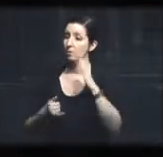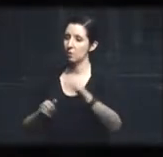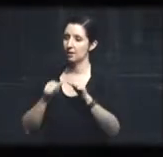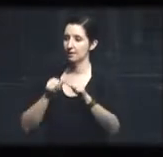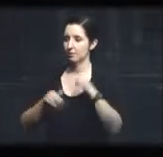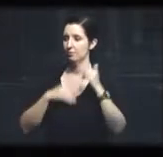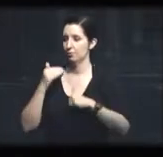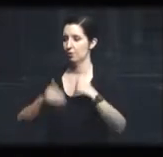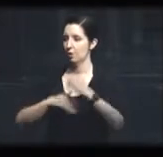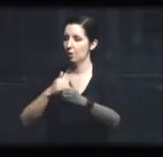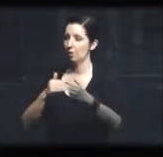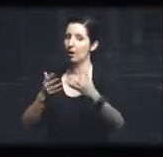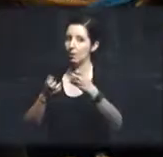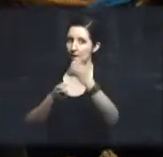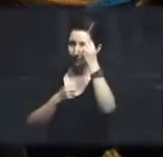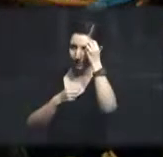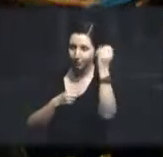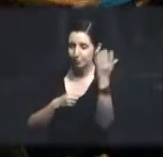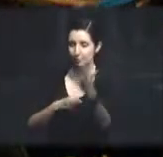you to be assured we're in good shape.